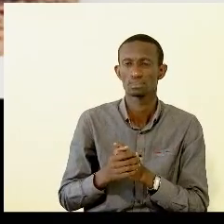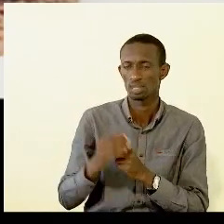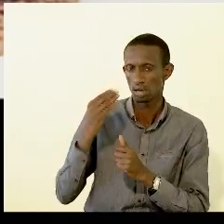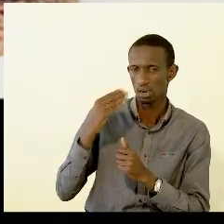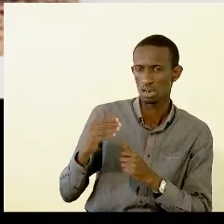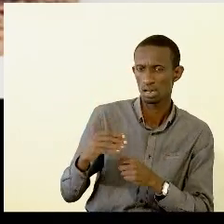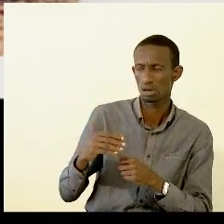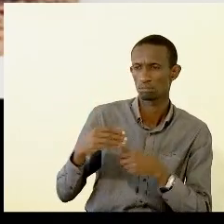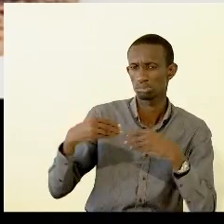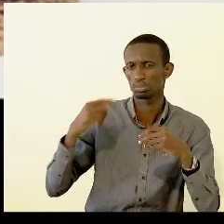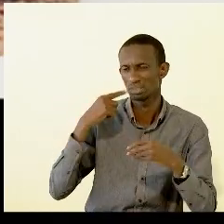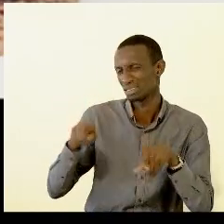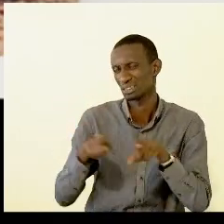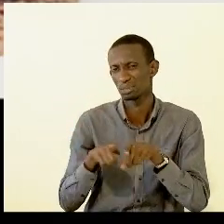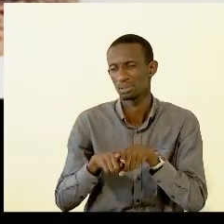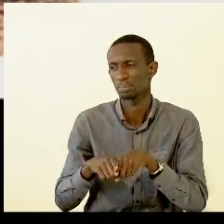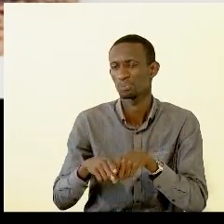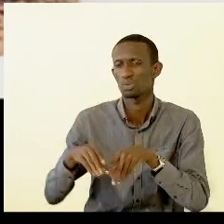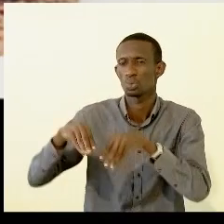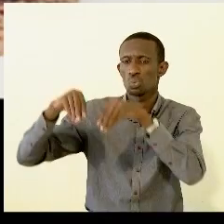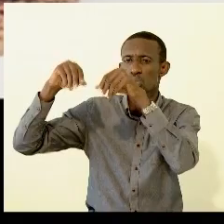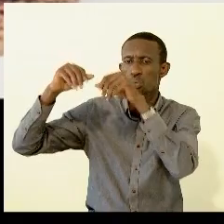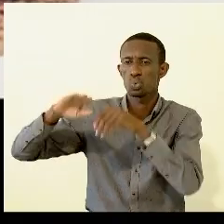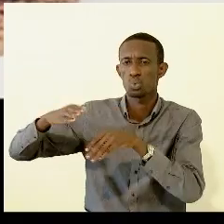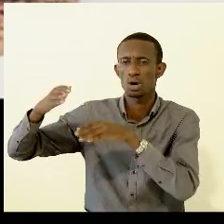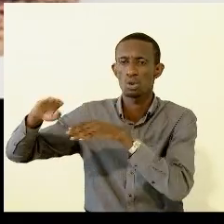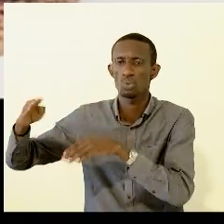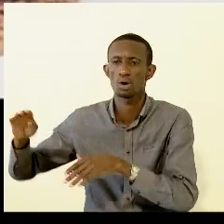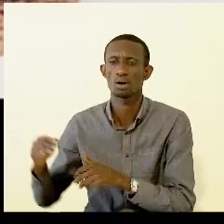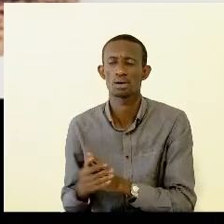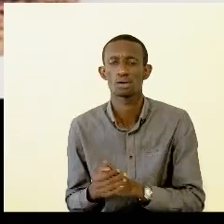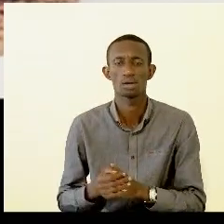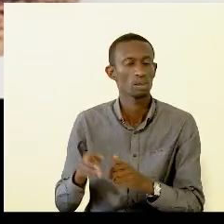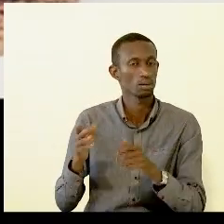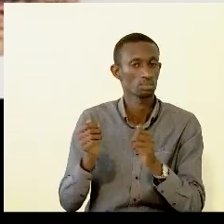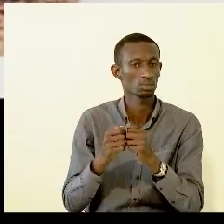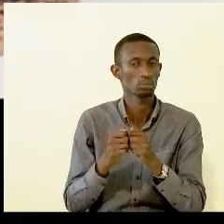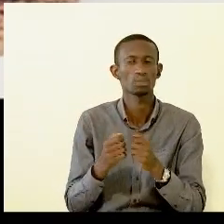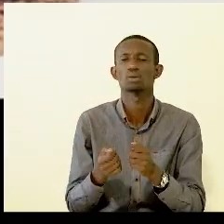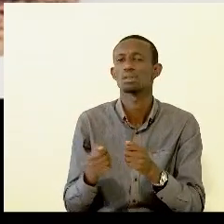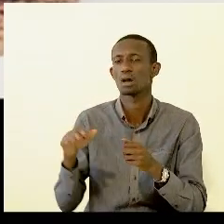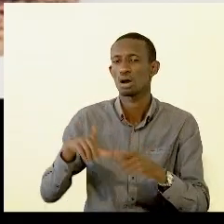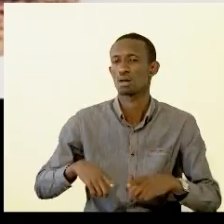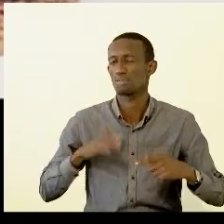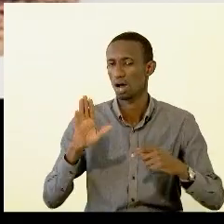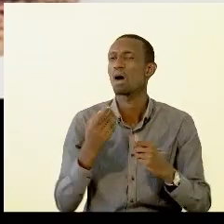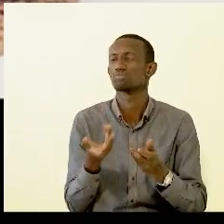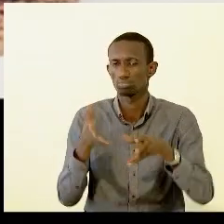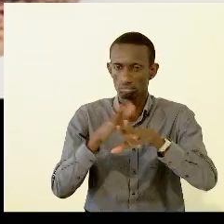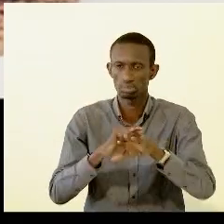looks like a desert, must be adapted to live in this dry place. One of the adaptations